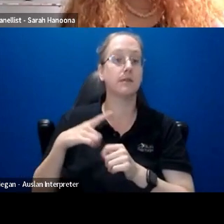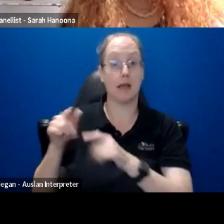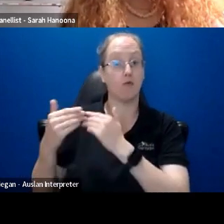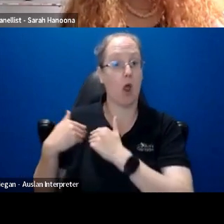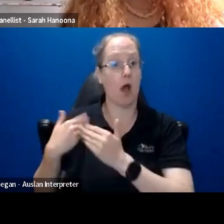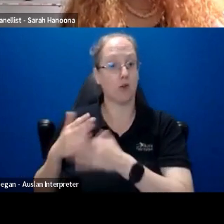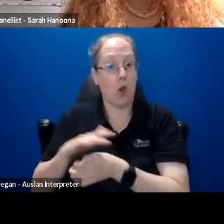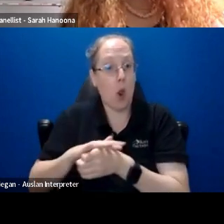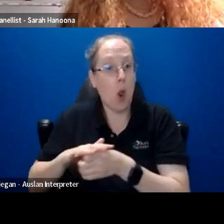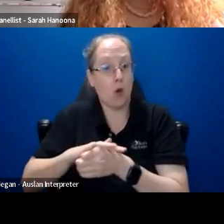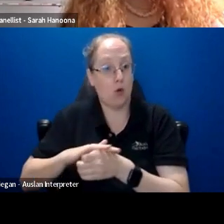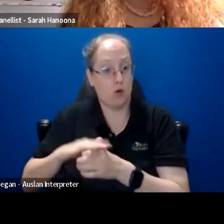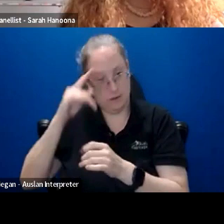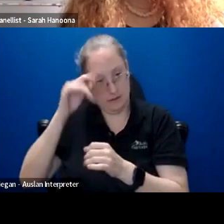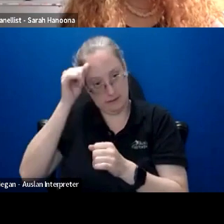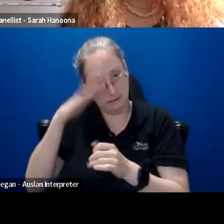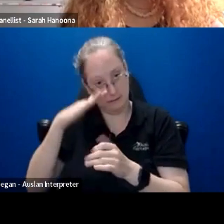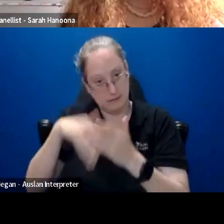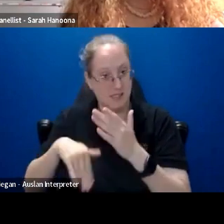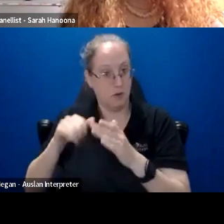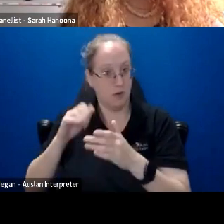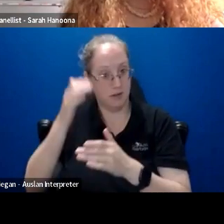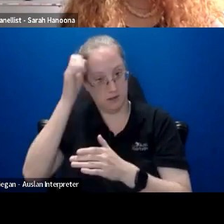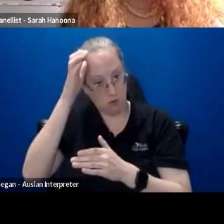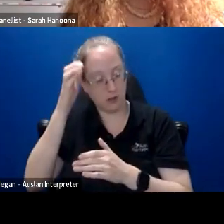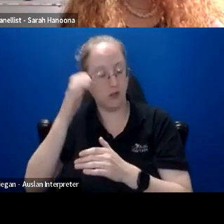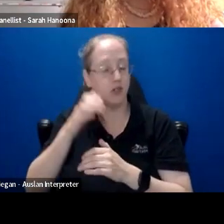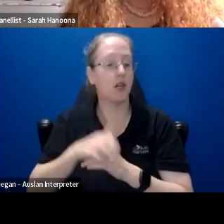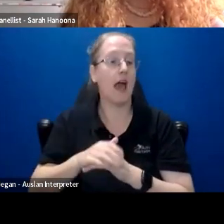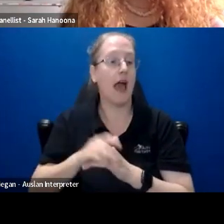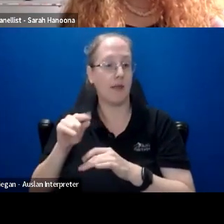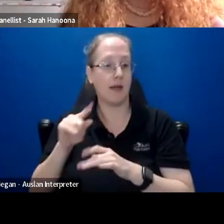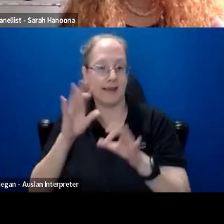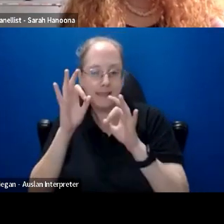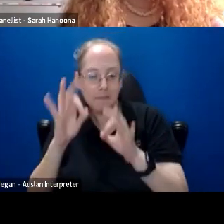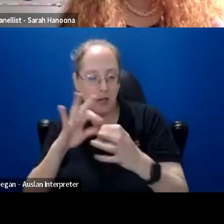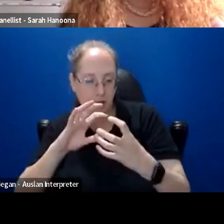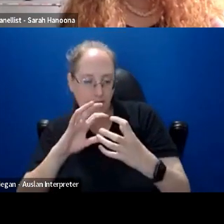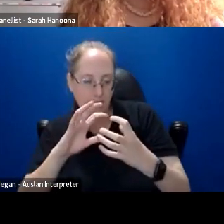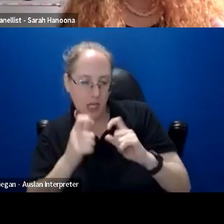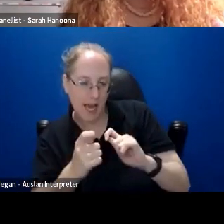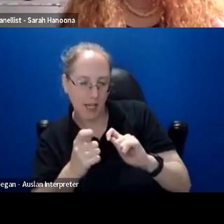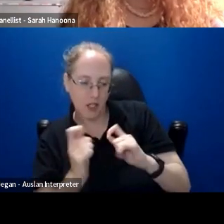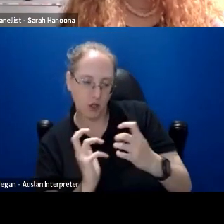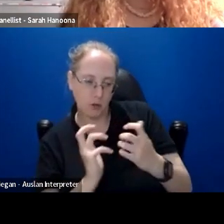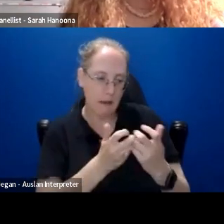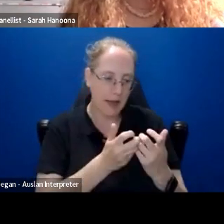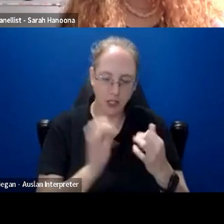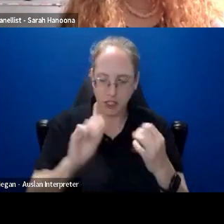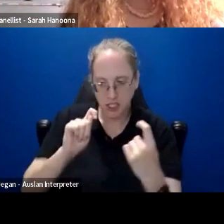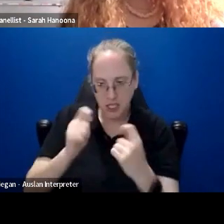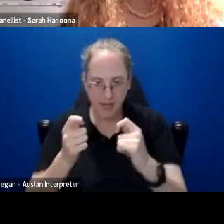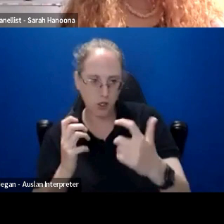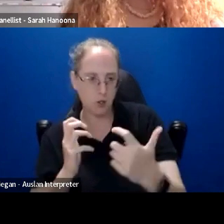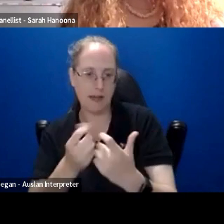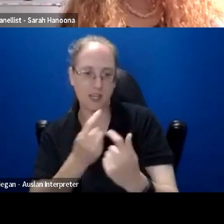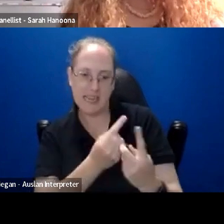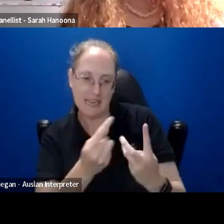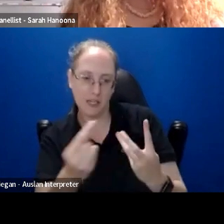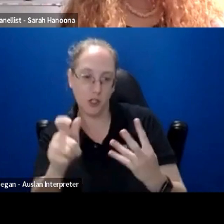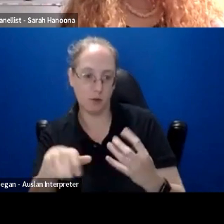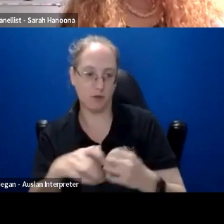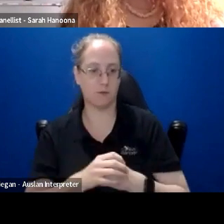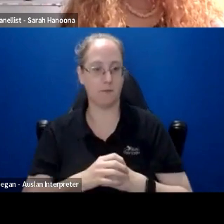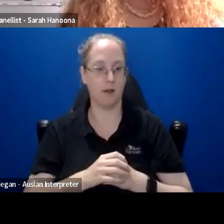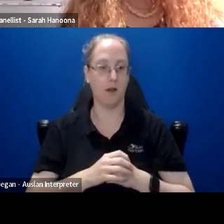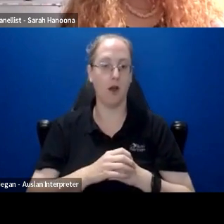it is bespoke in its delivery for every participant. You know, I've been around the traps like